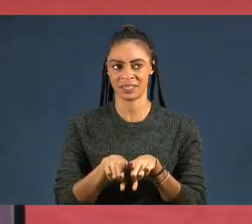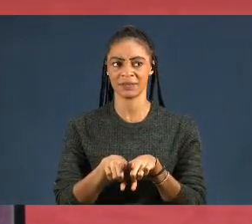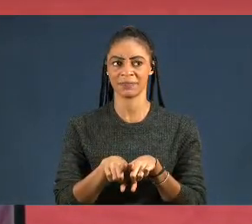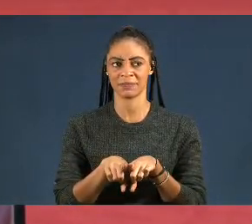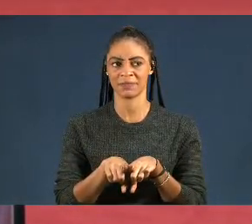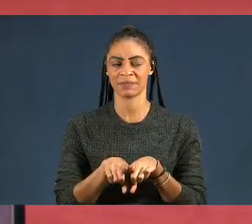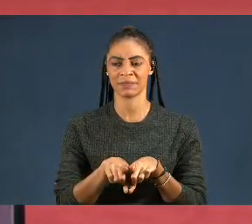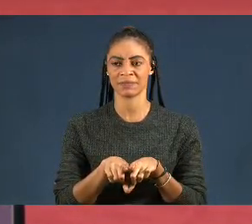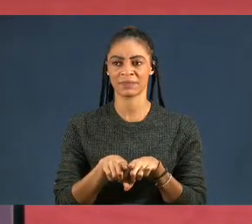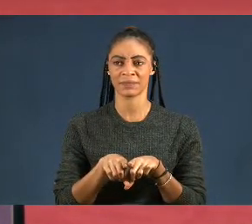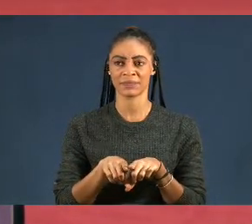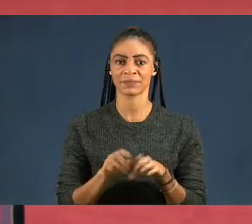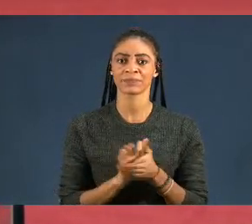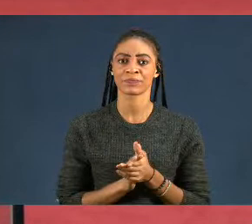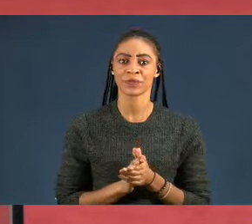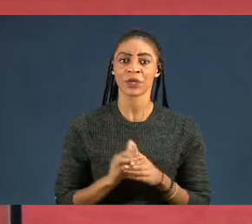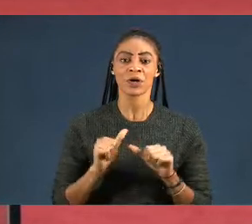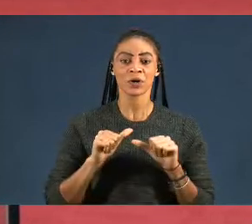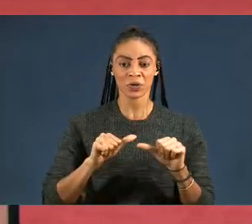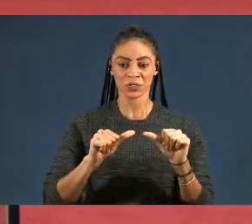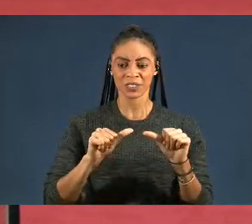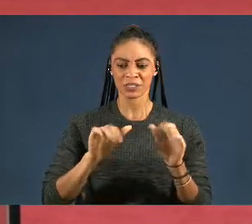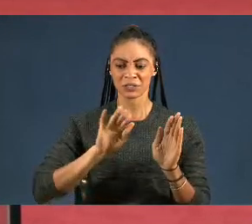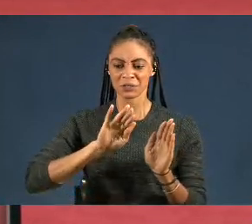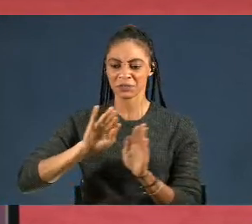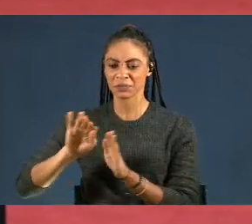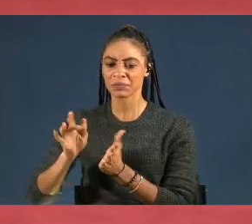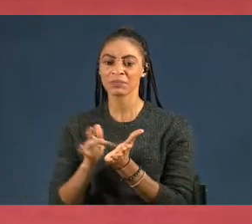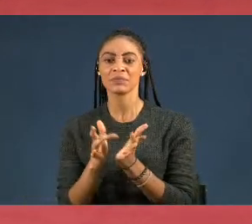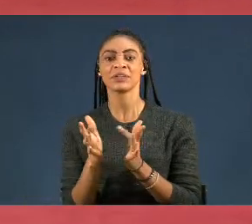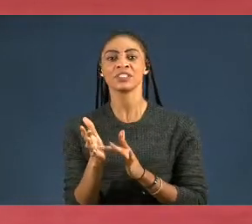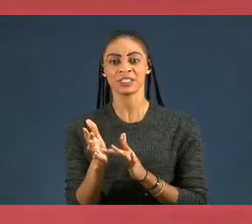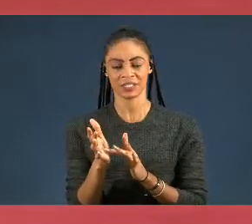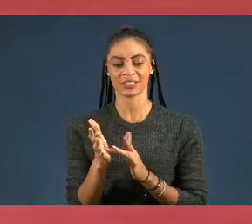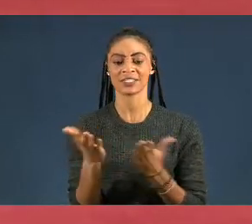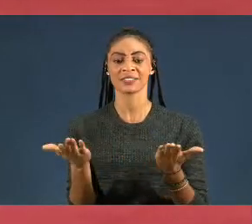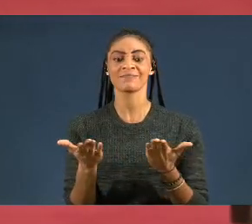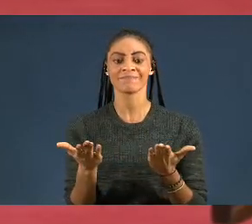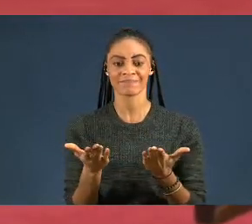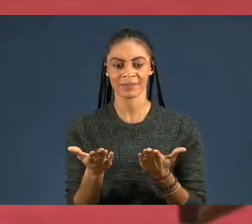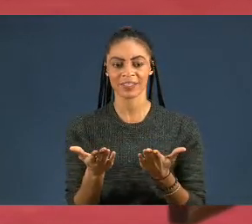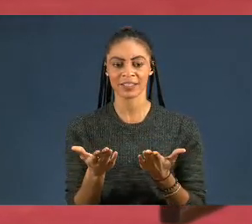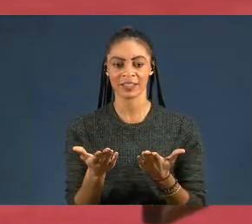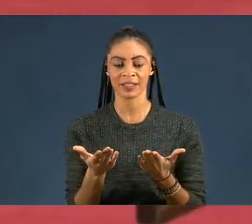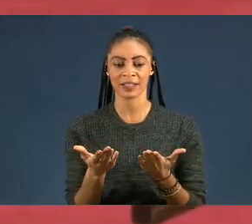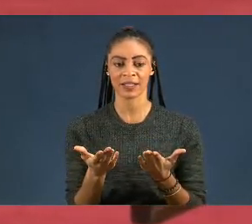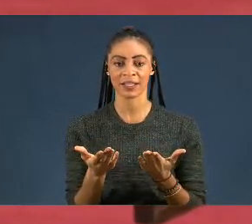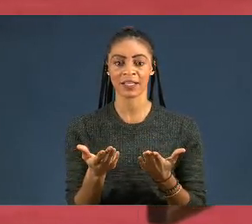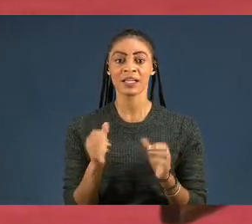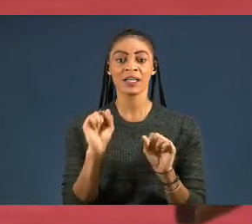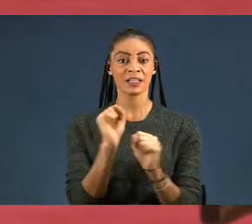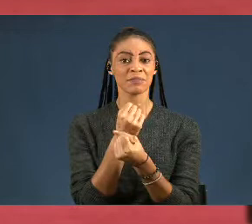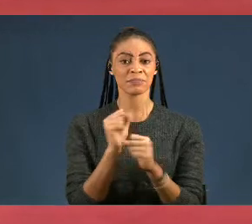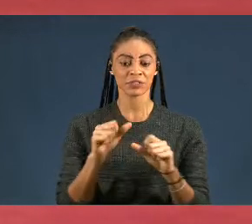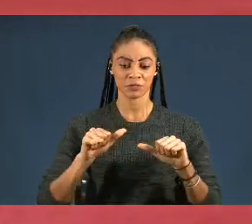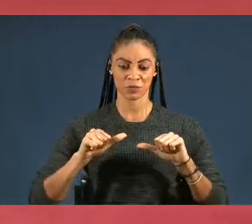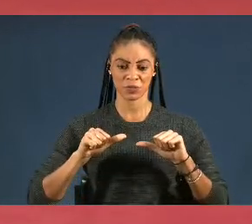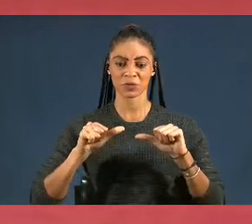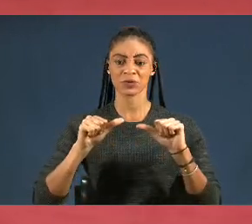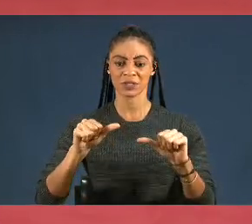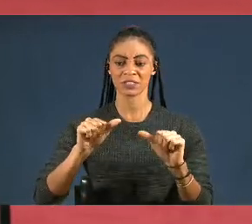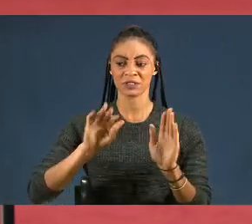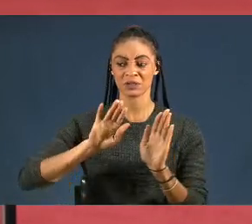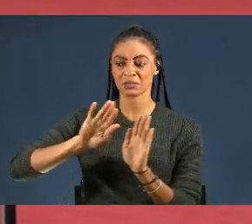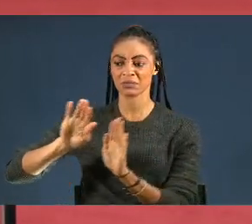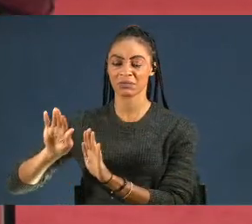ignoring Jesus' presence in this house. I cannot continue ignoring him in this house.